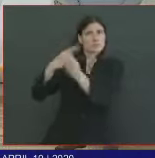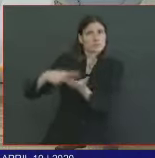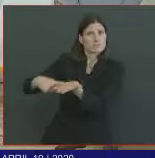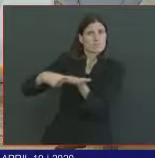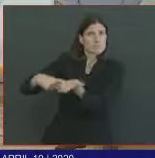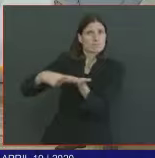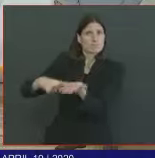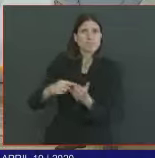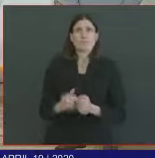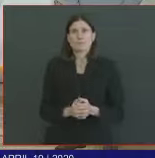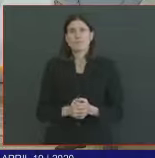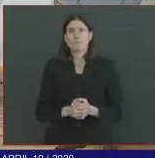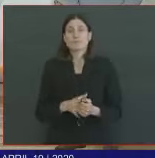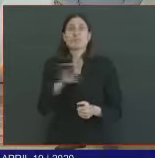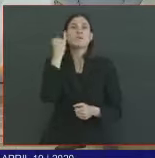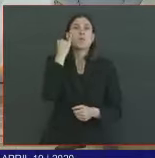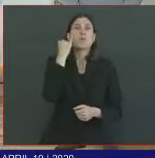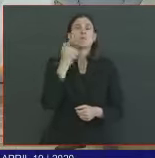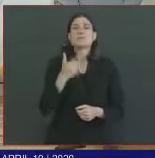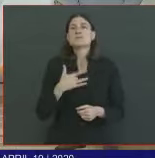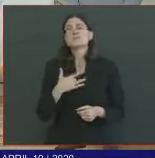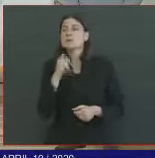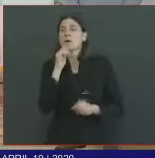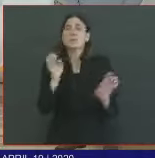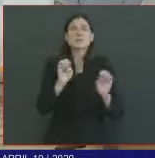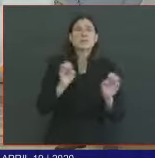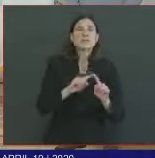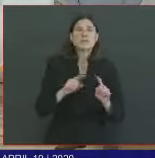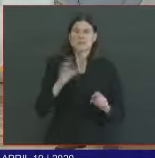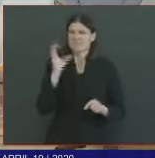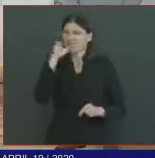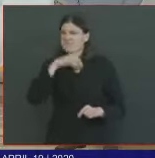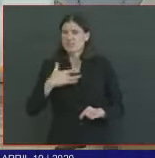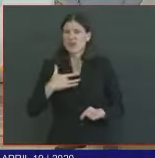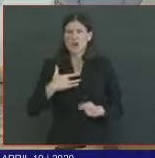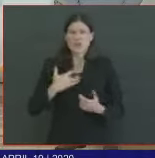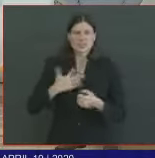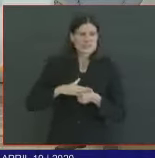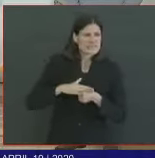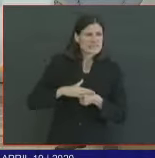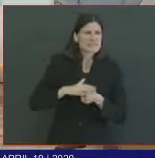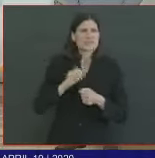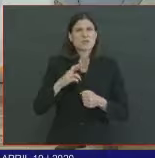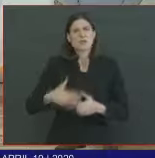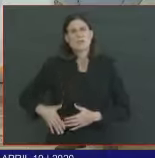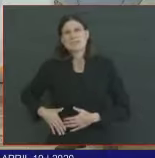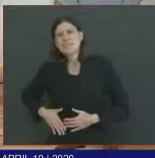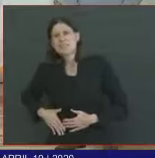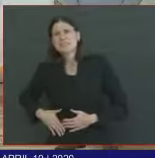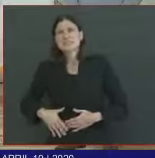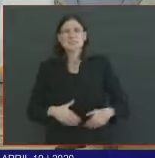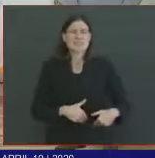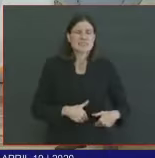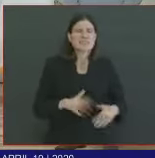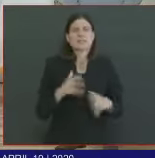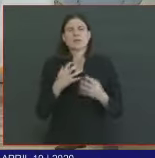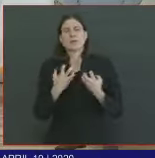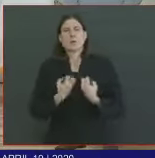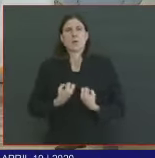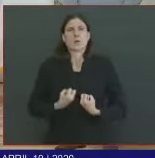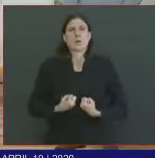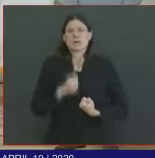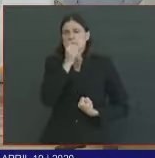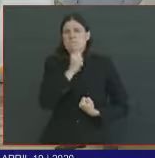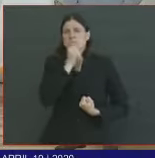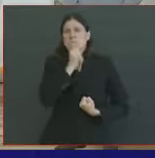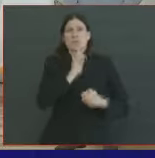back of your mind is if you have a medical problem that you're not paying attention to and you're just waiting for it to get better, you know, that could actually make it worse for all of